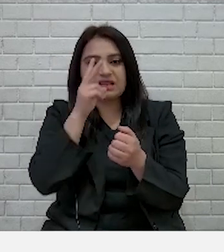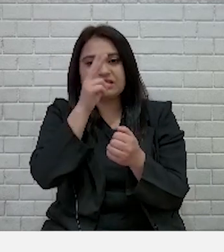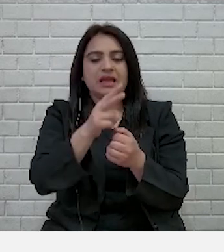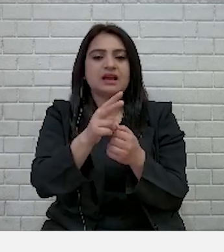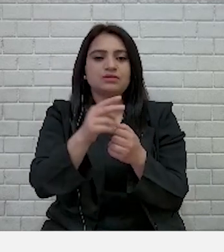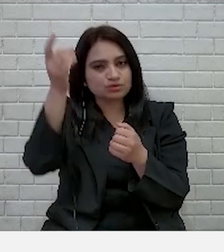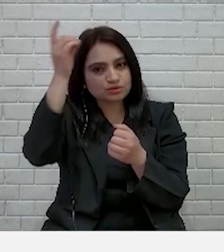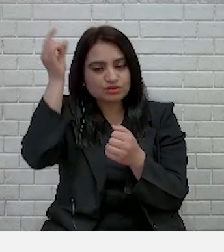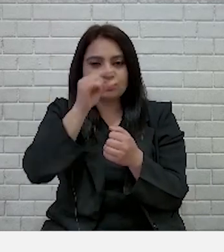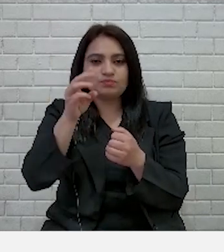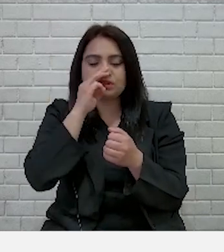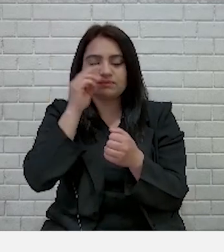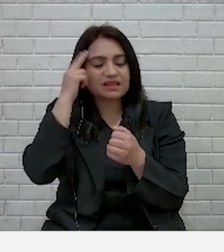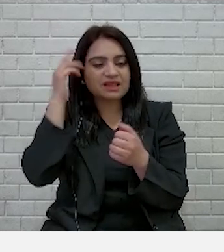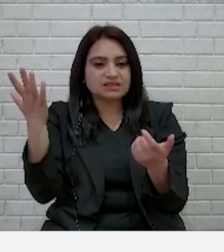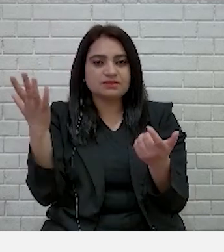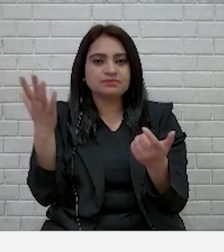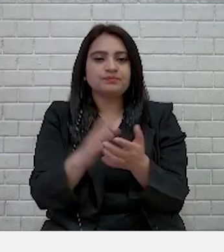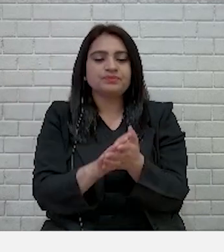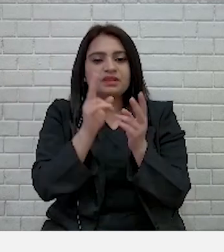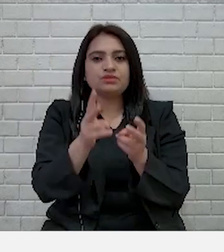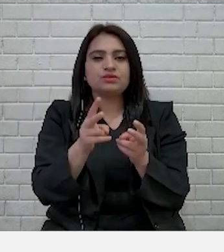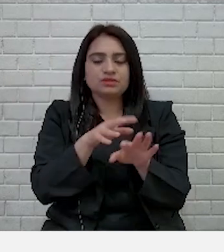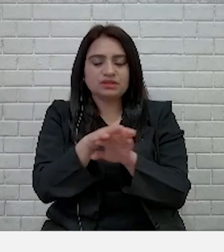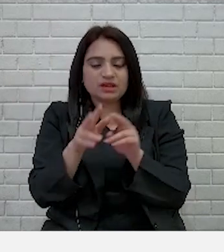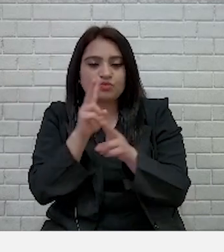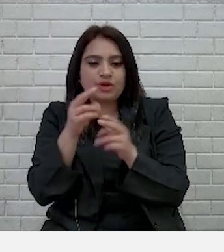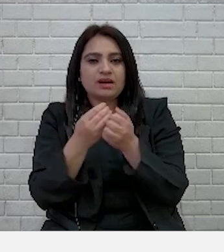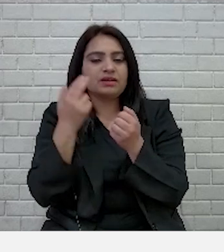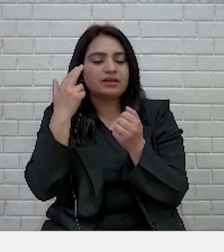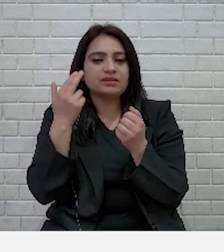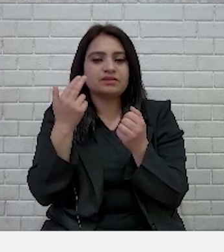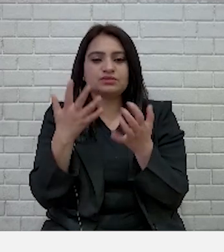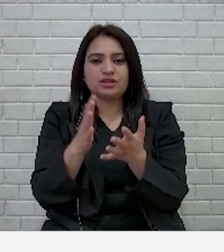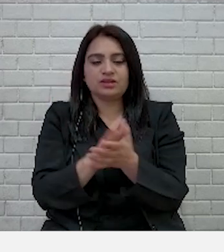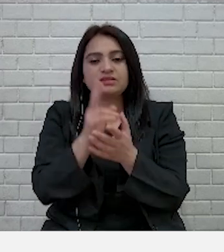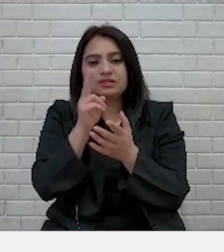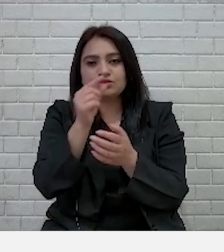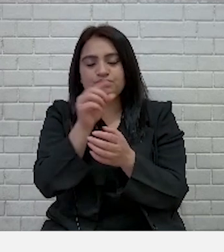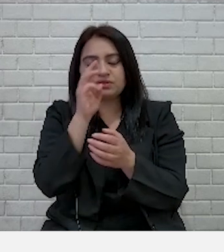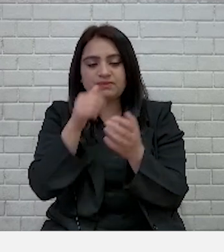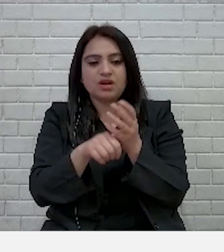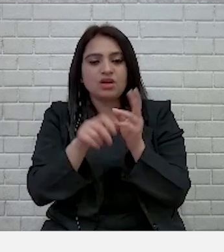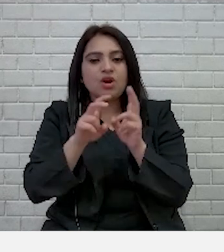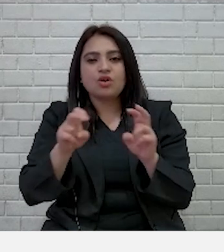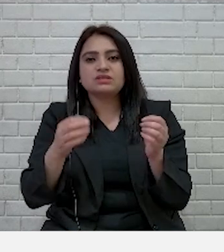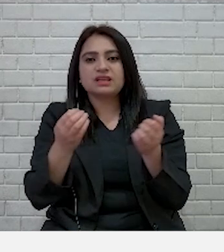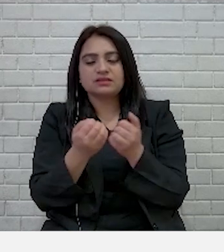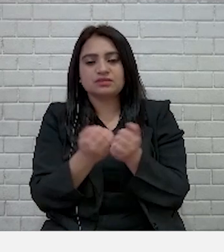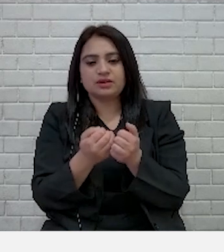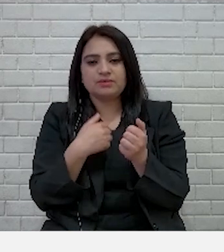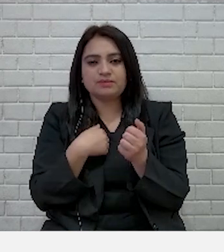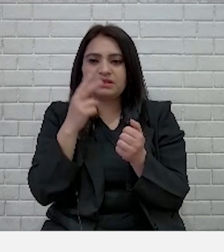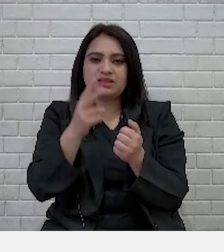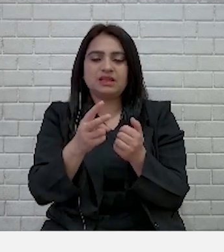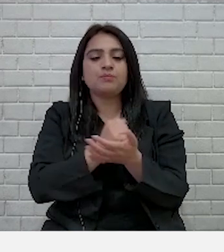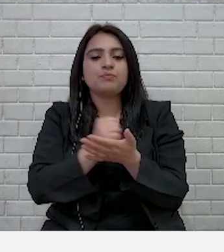much explored. So I did my research and after that research, these are the initiative that I started. So Sattva Food Products